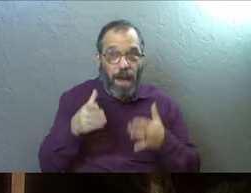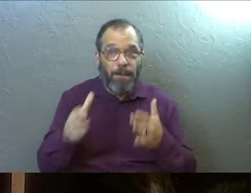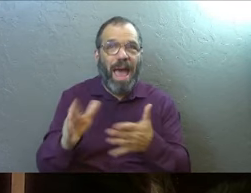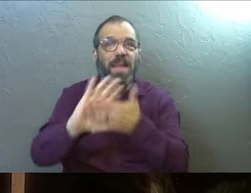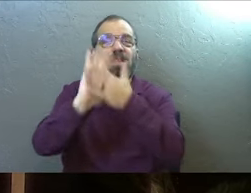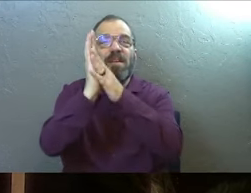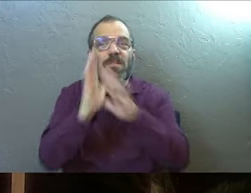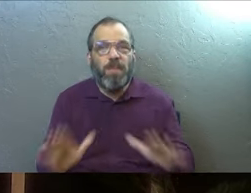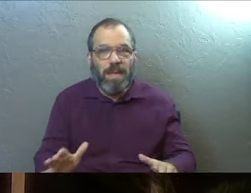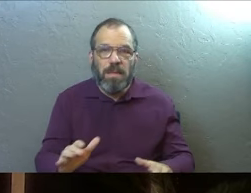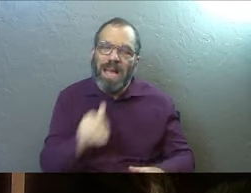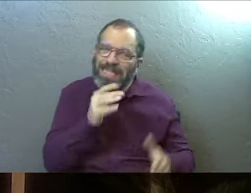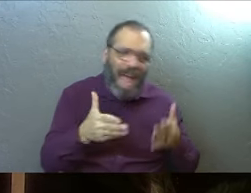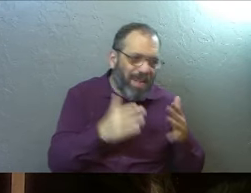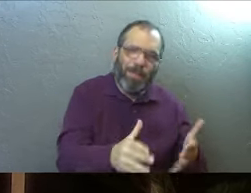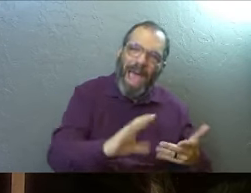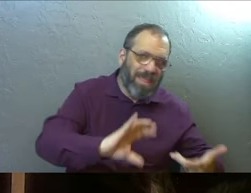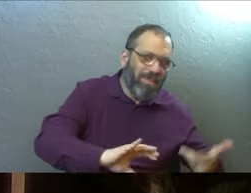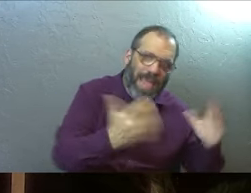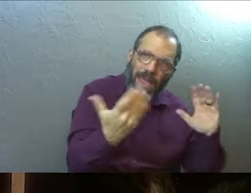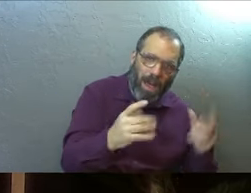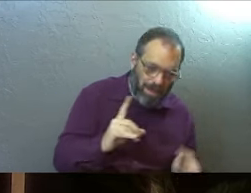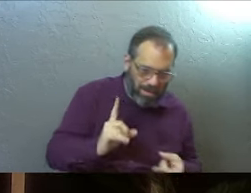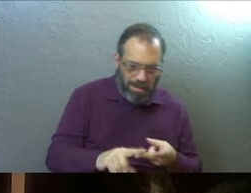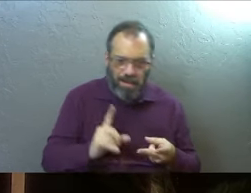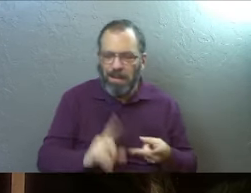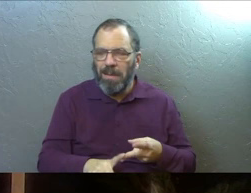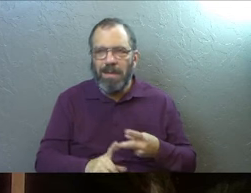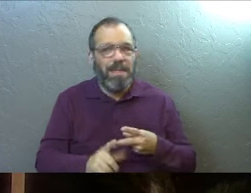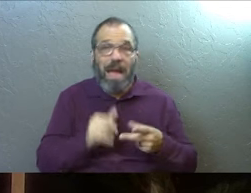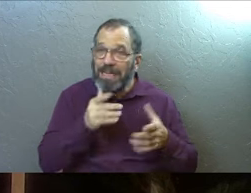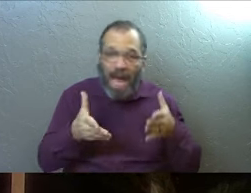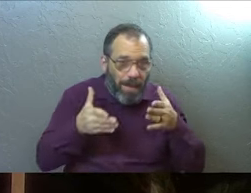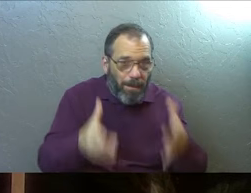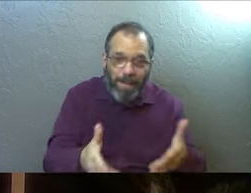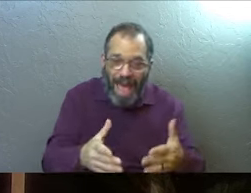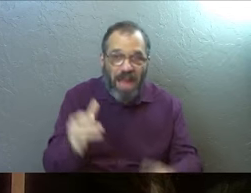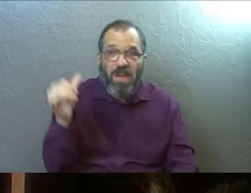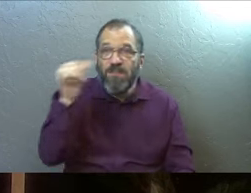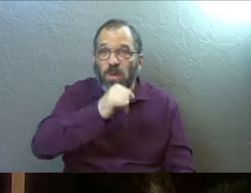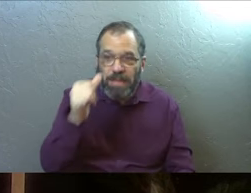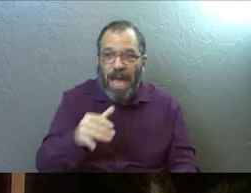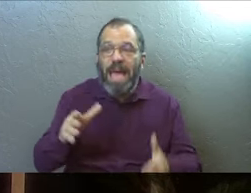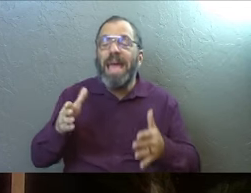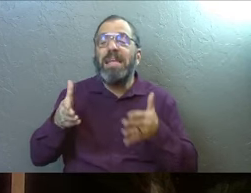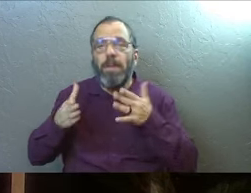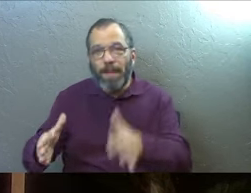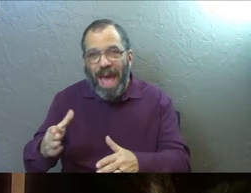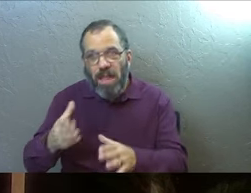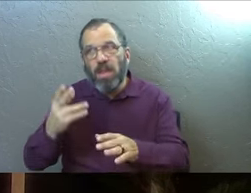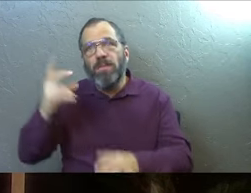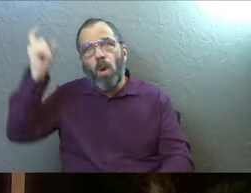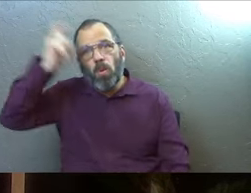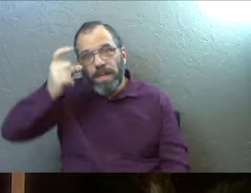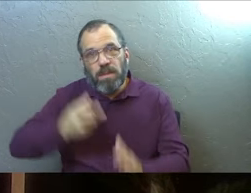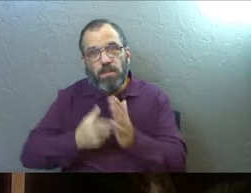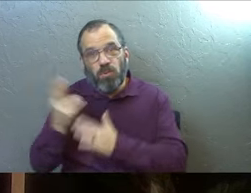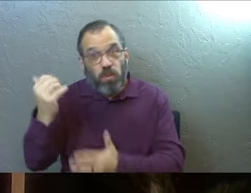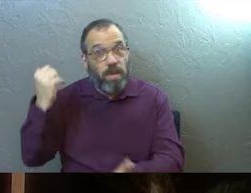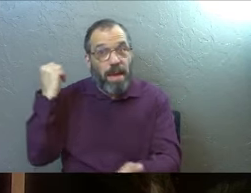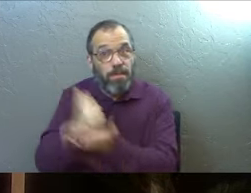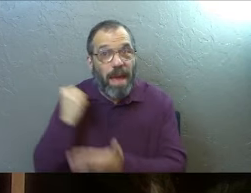path of peace. It is not a path of chaos. It is not a path of foolishness. It's a path of wisdom and truth.